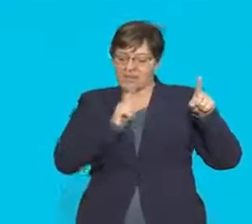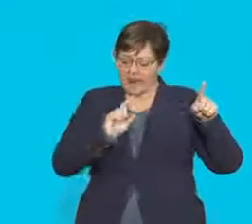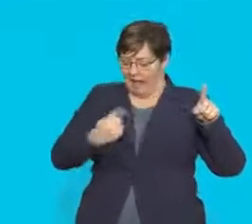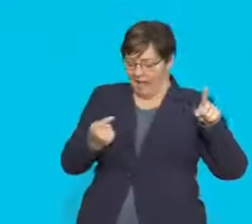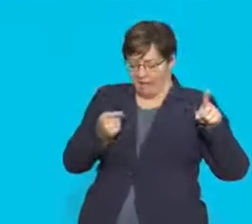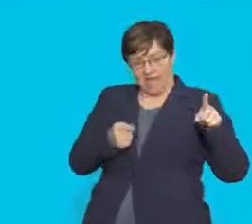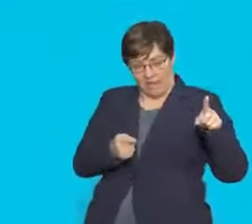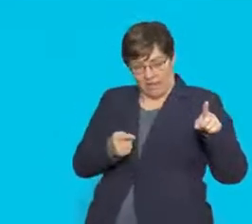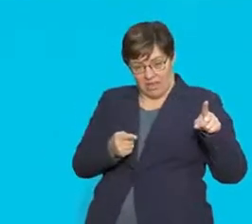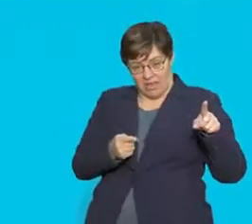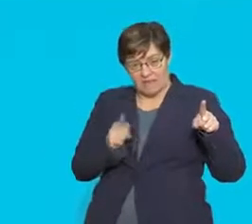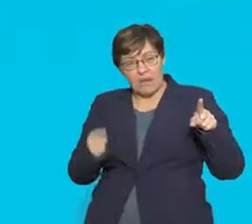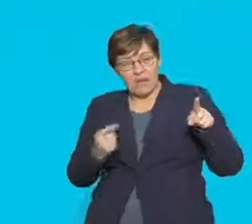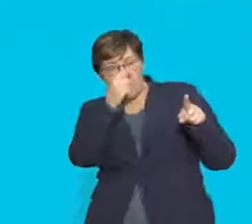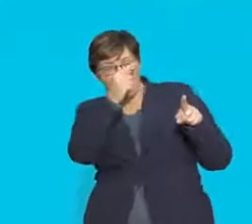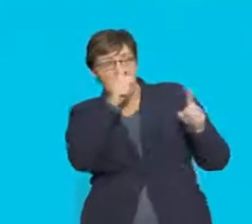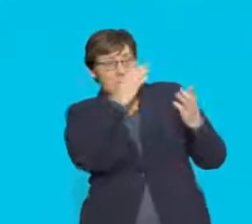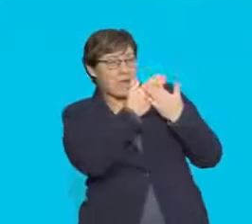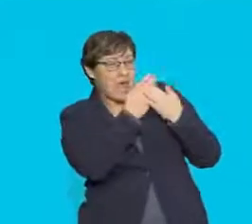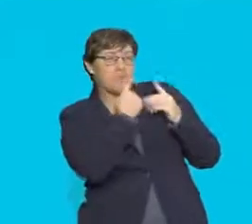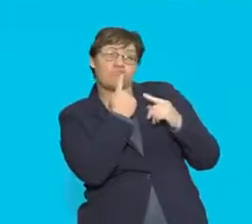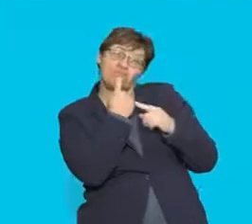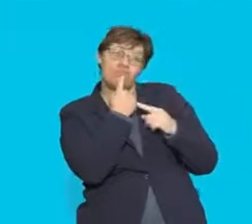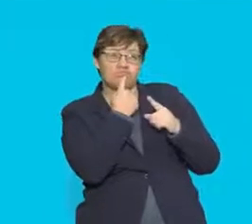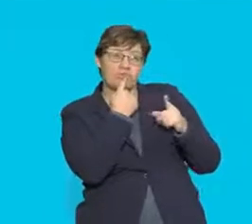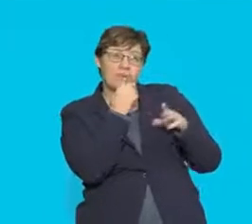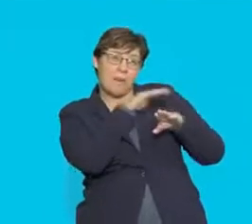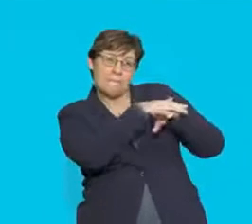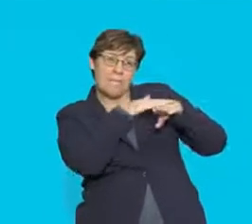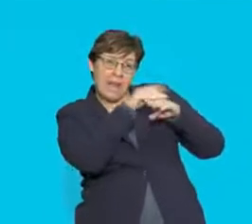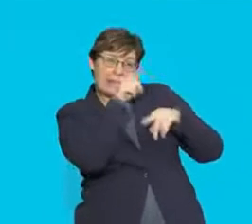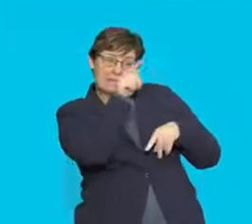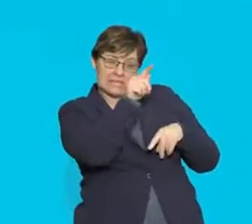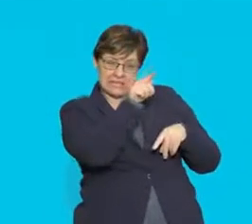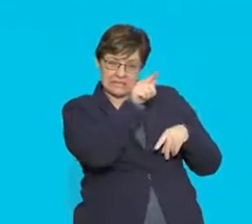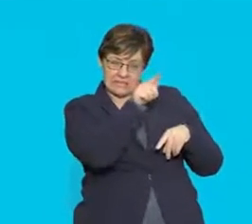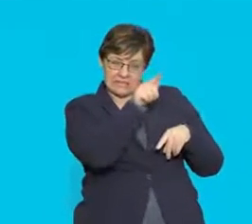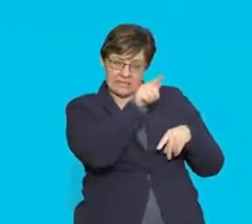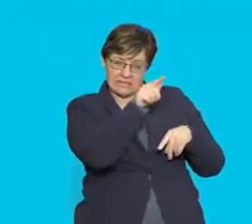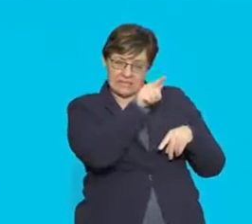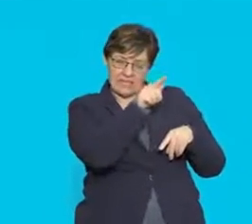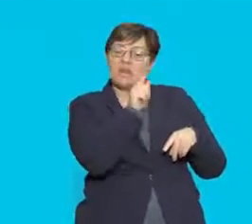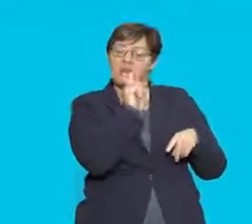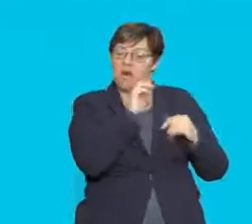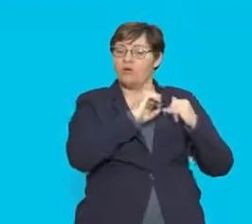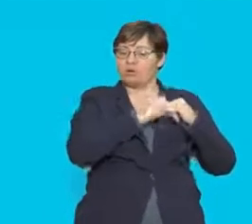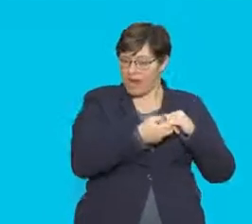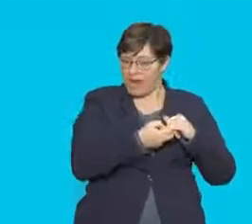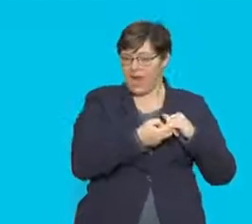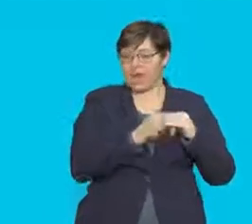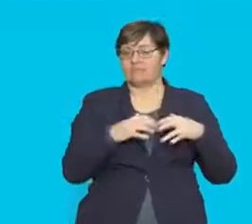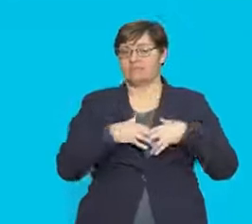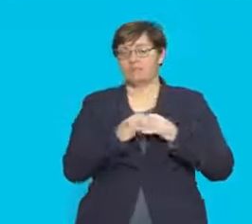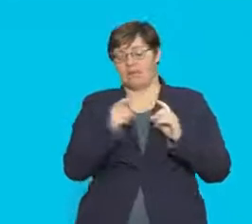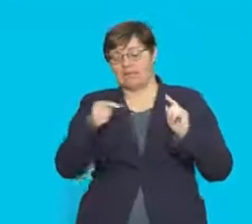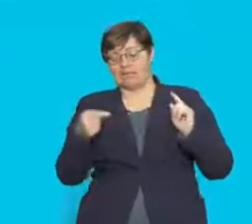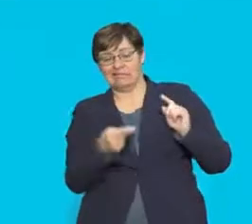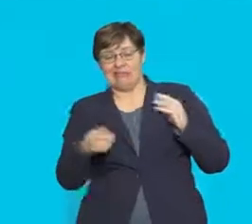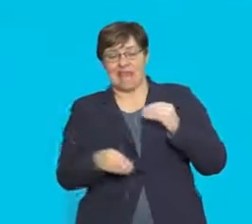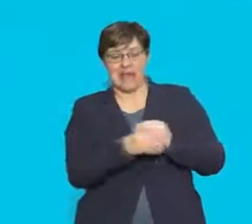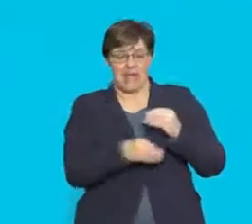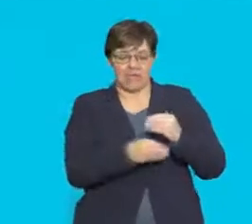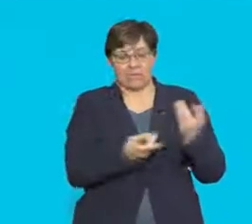other things, right? I go back to the statement as my basis of the whole argument I'm going to try and make. With